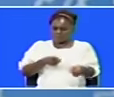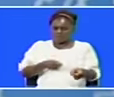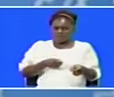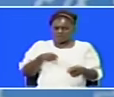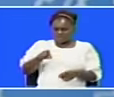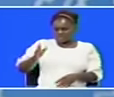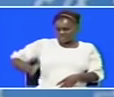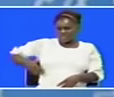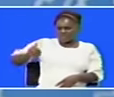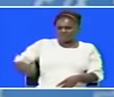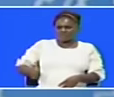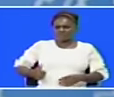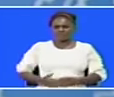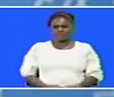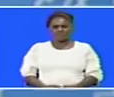selfish.